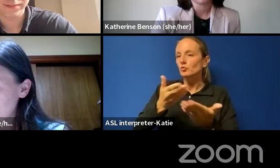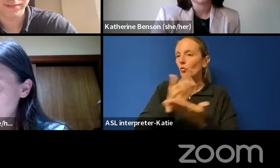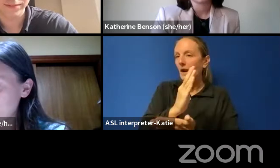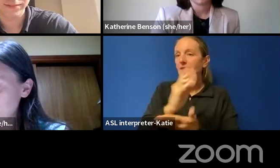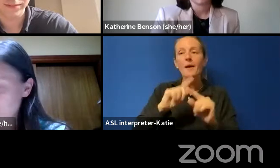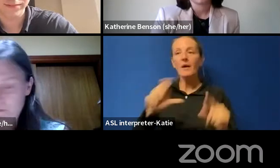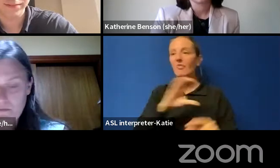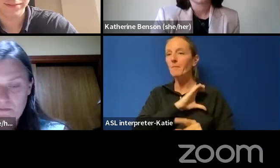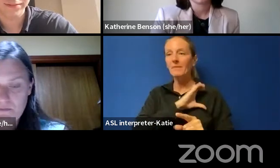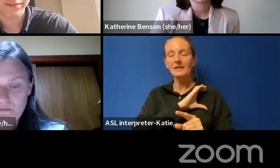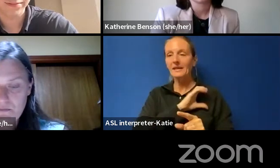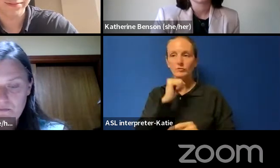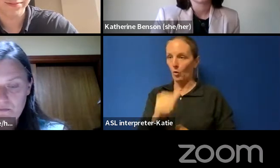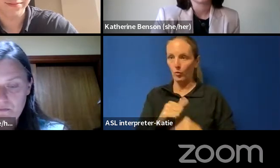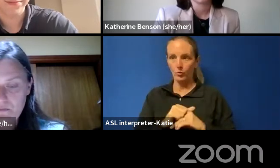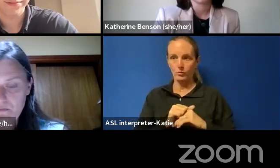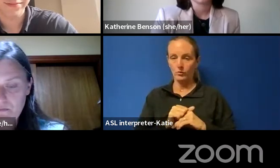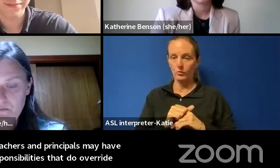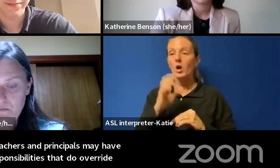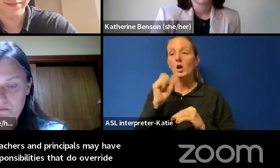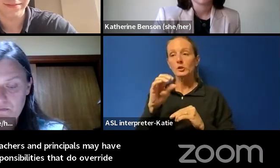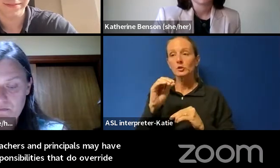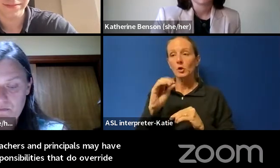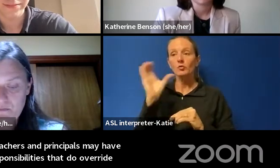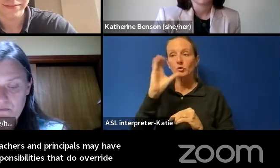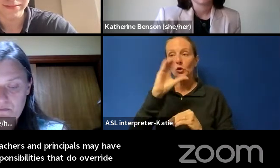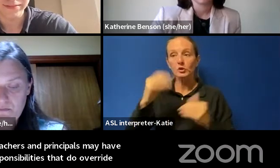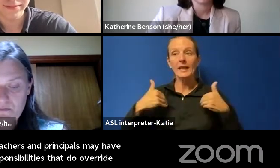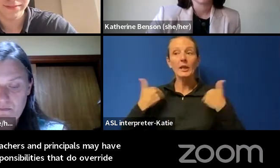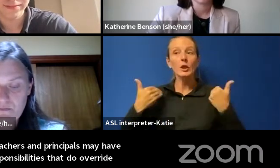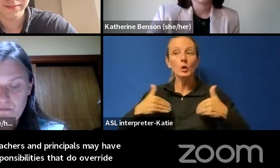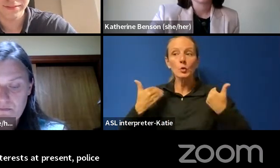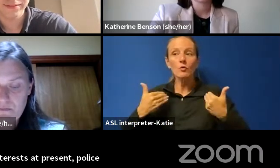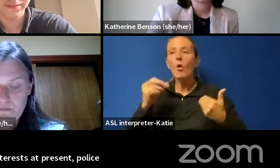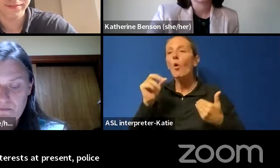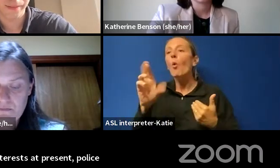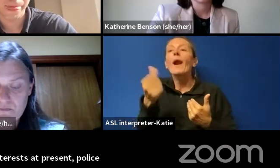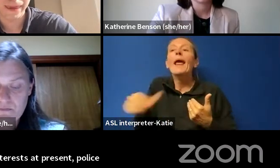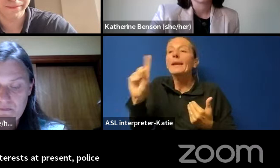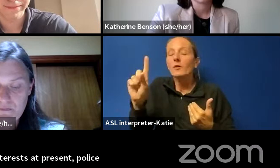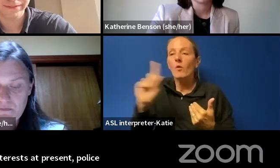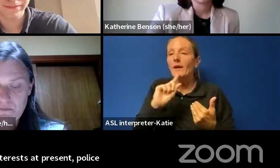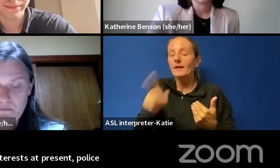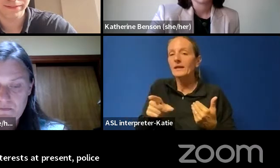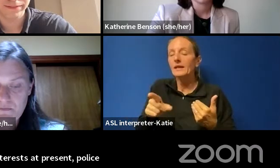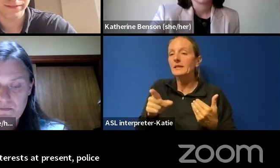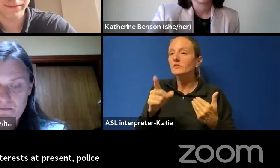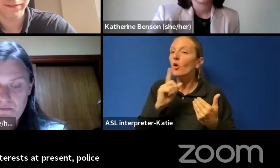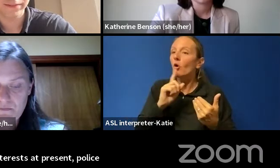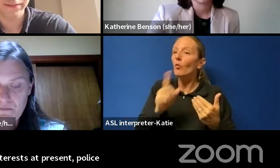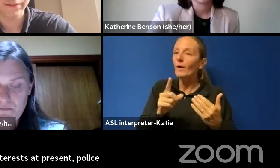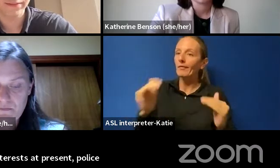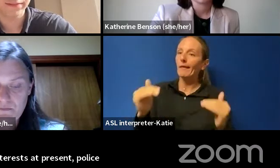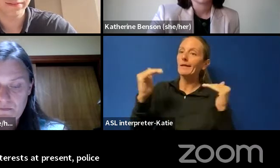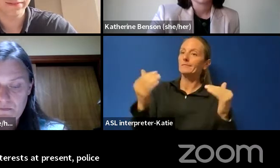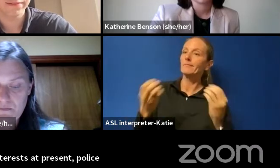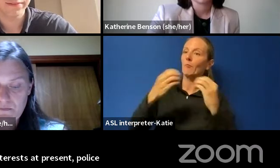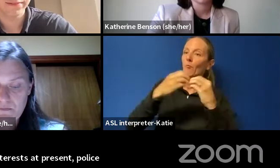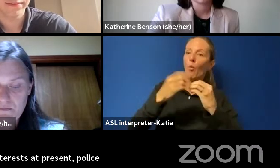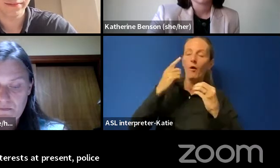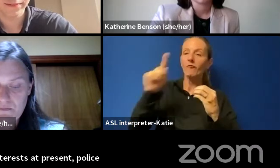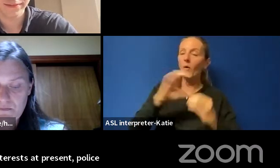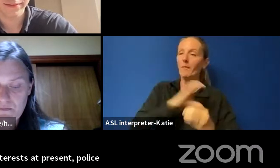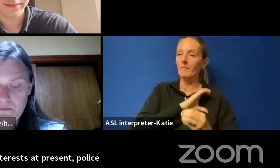share those. The threshold for searching youth and anyone is much higher for the police, both in school and out,